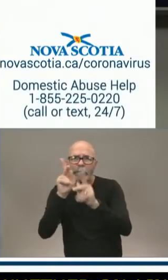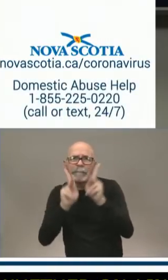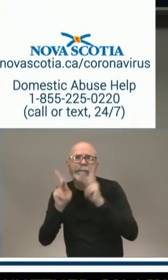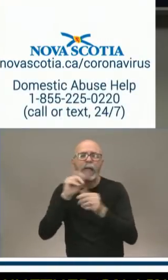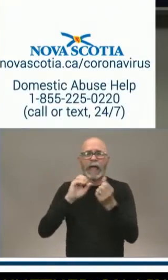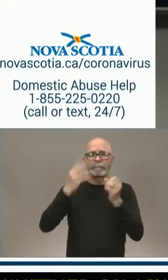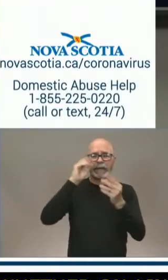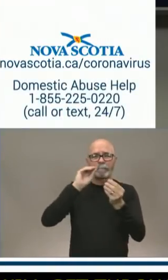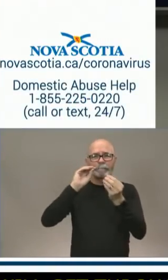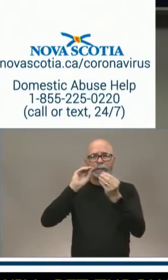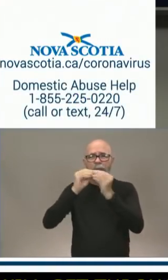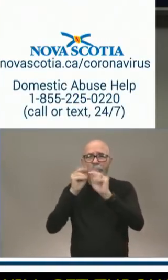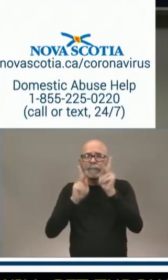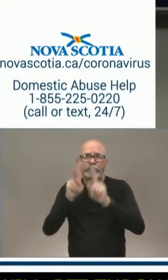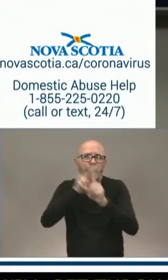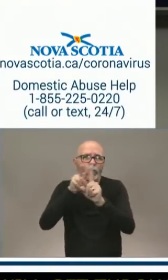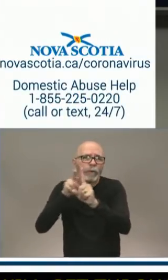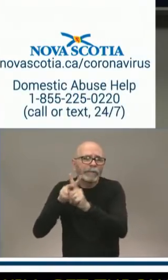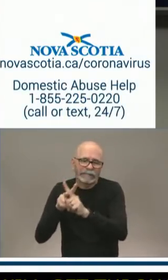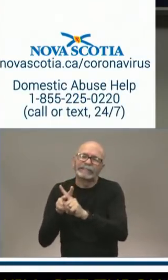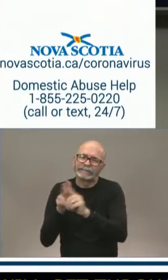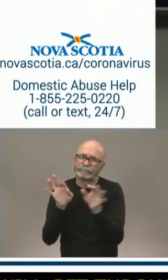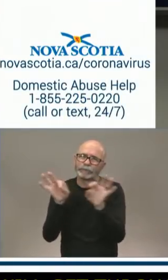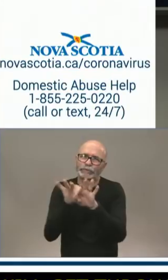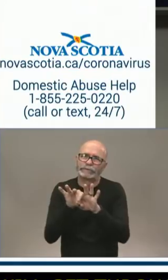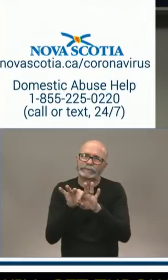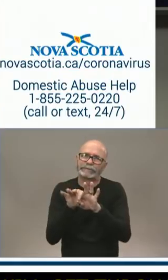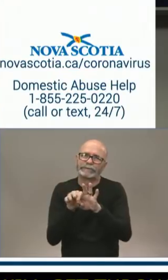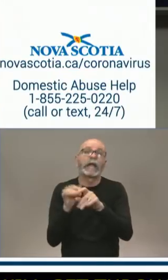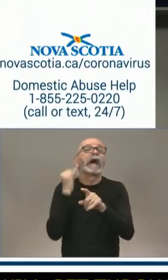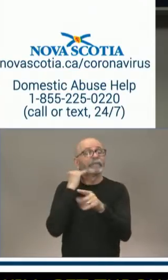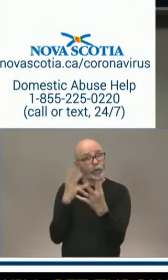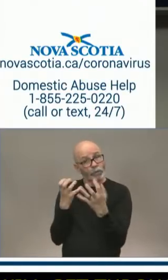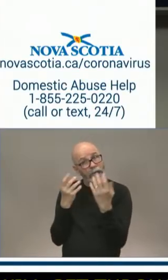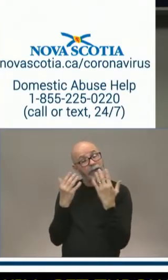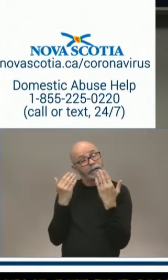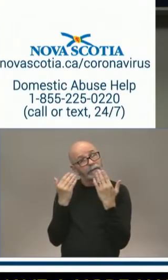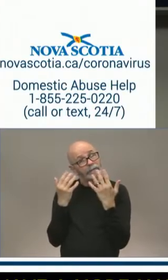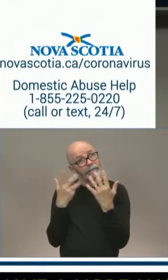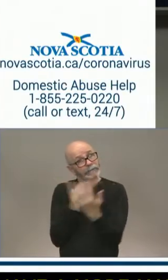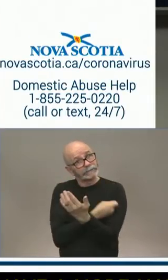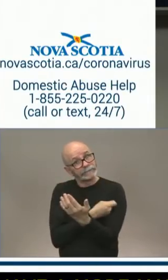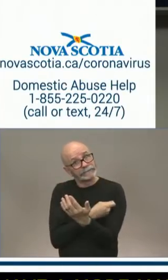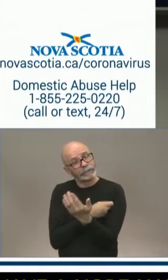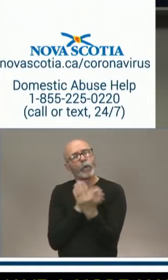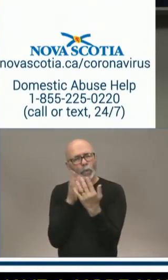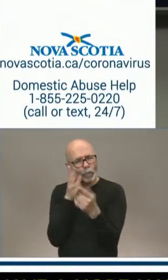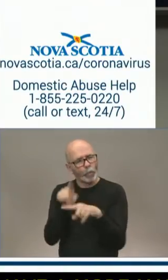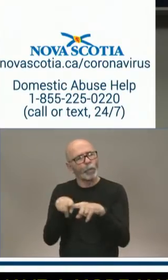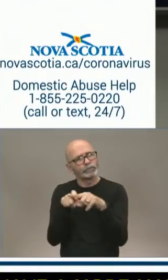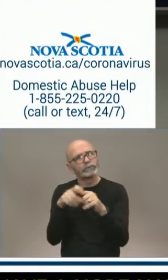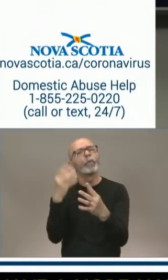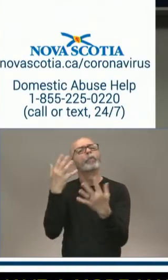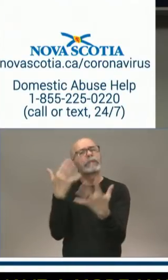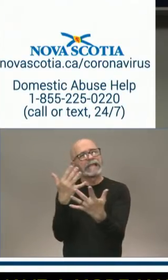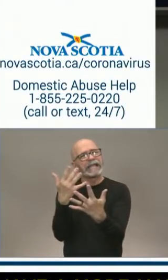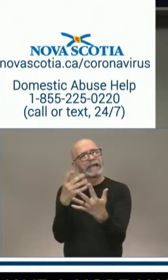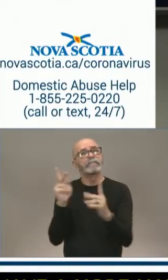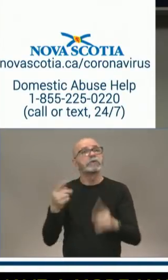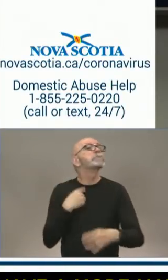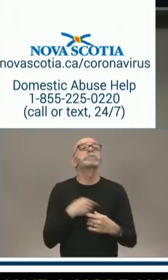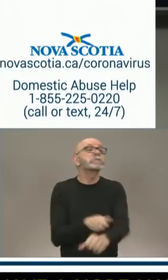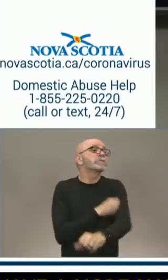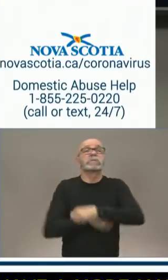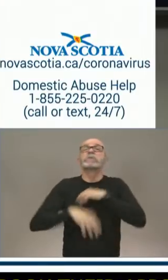appointments. But everyone who wants to get a vaccine will get one. I know people are anxious and want to get the vaccine, and